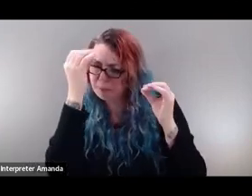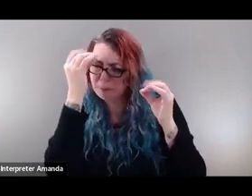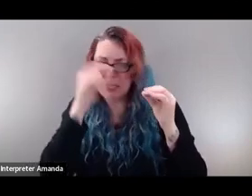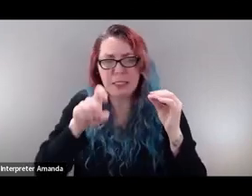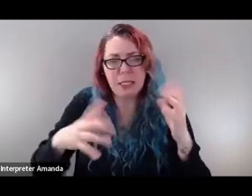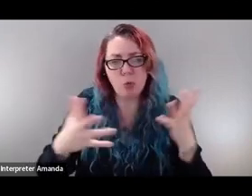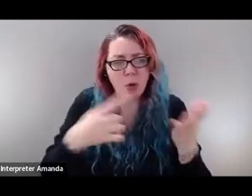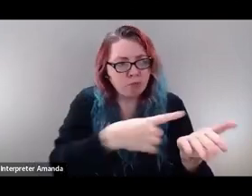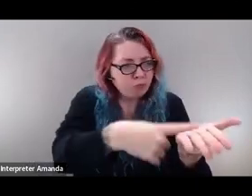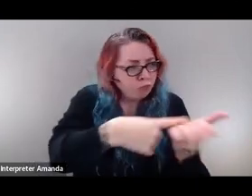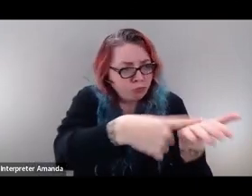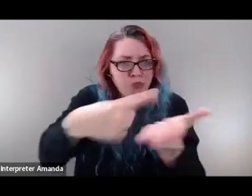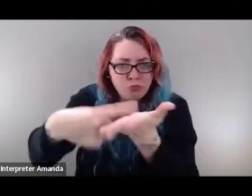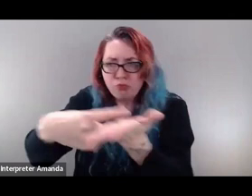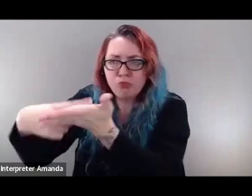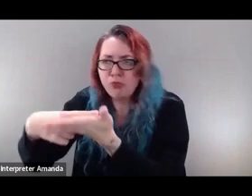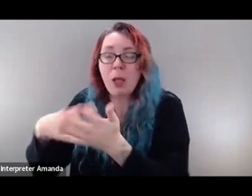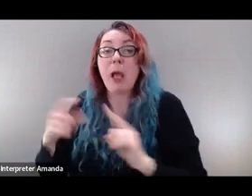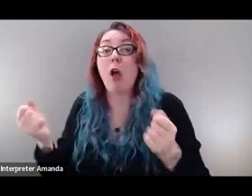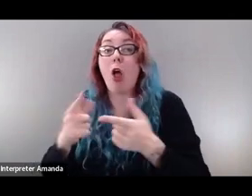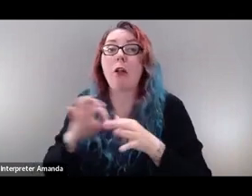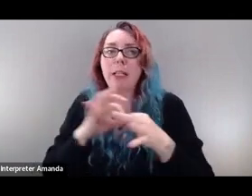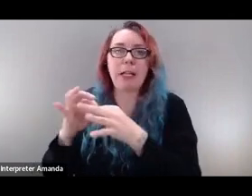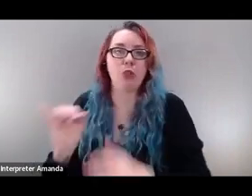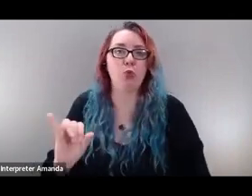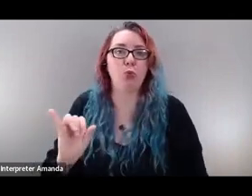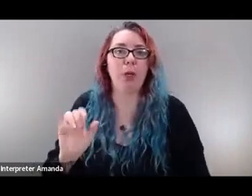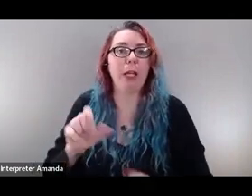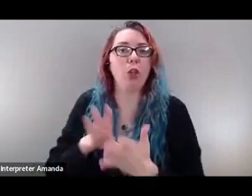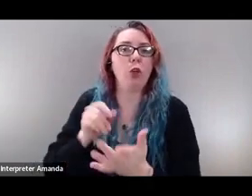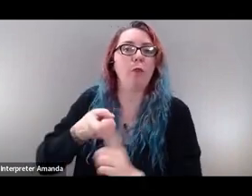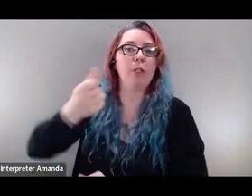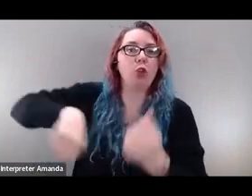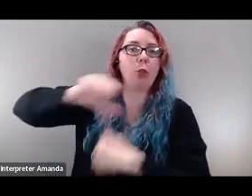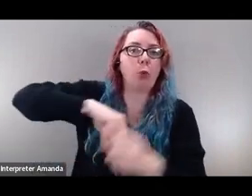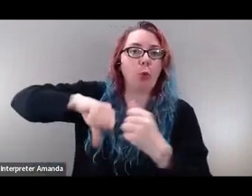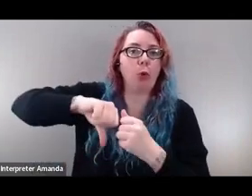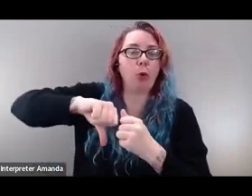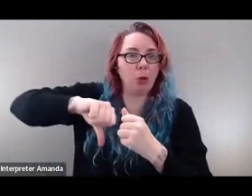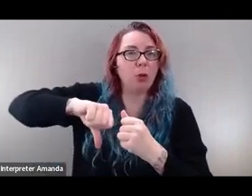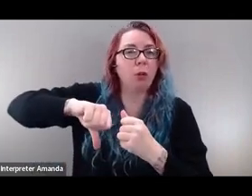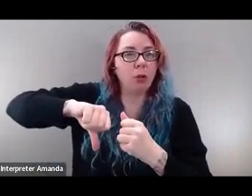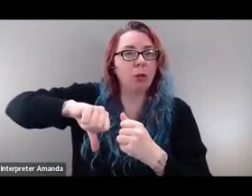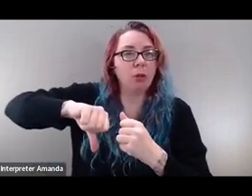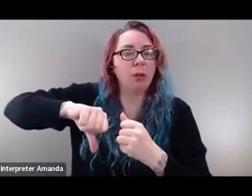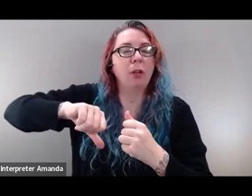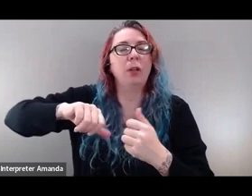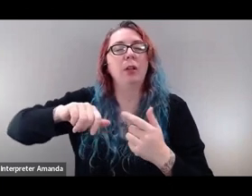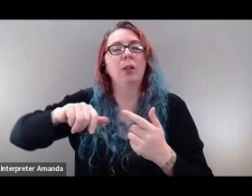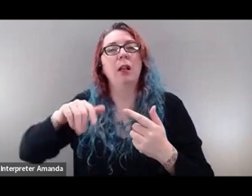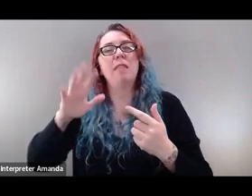being connected and learning from one another, really also sets up this sort of, you know, maybe network, maybe,